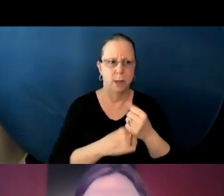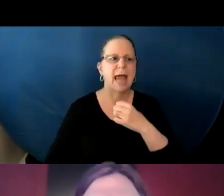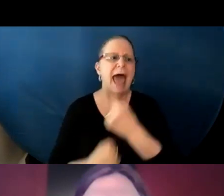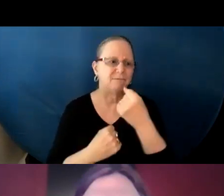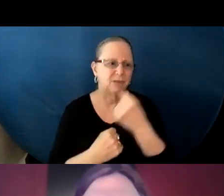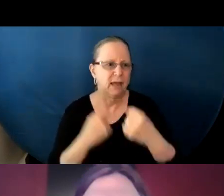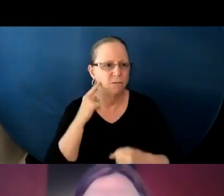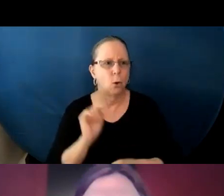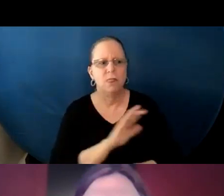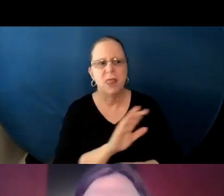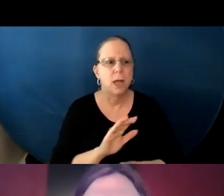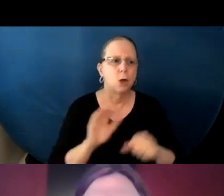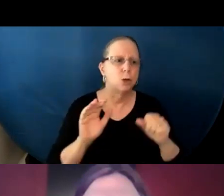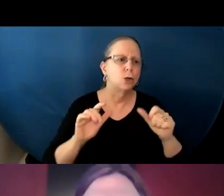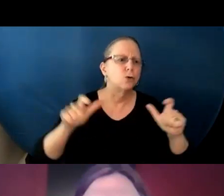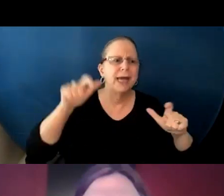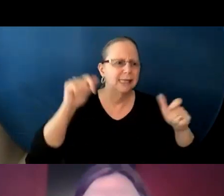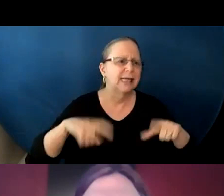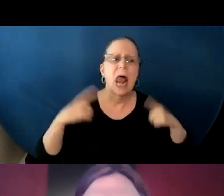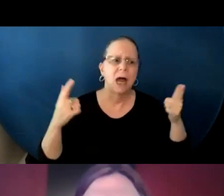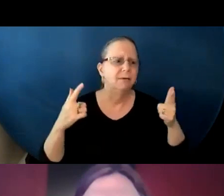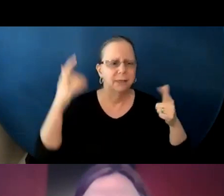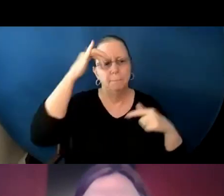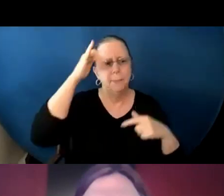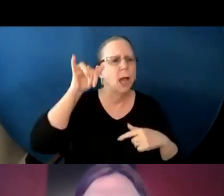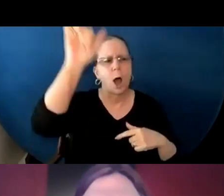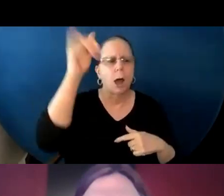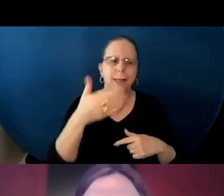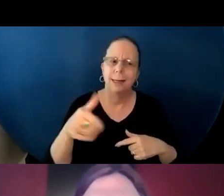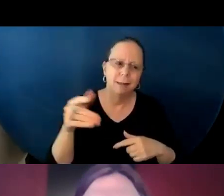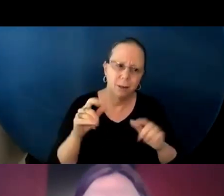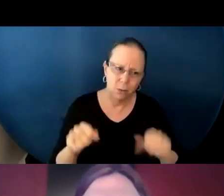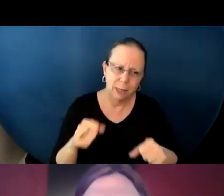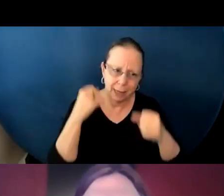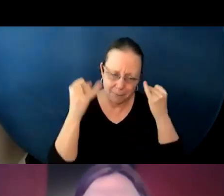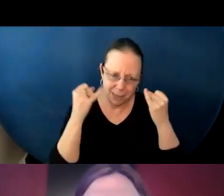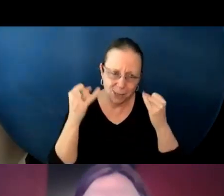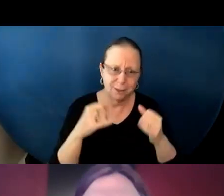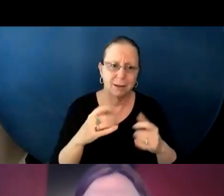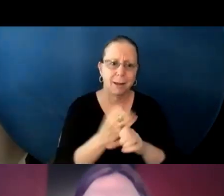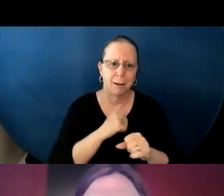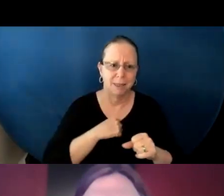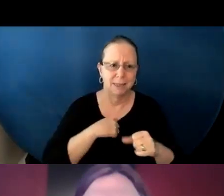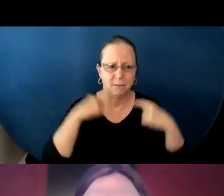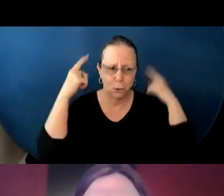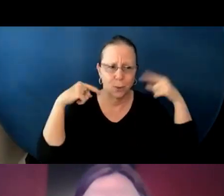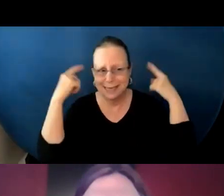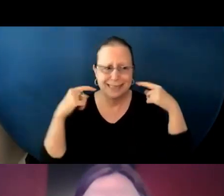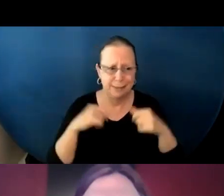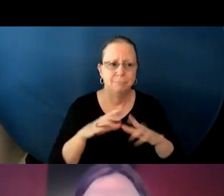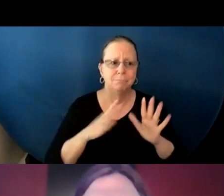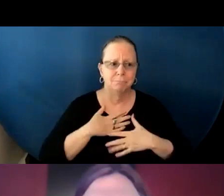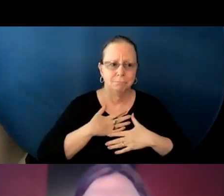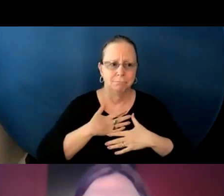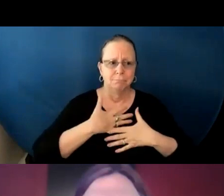greatest possibilities, well beyond the things we could imagine. I got myself all crazy here. So I'm going to take a deep